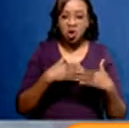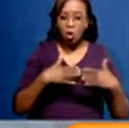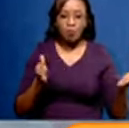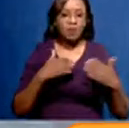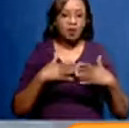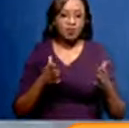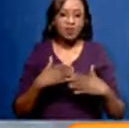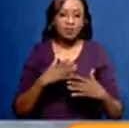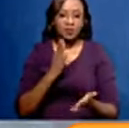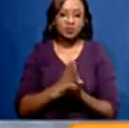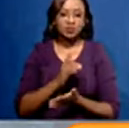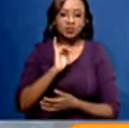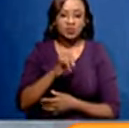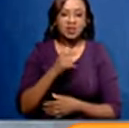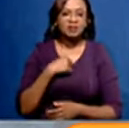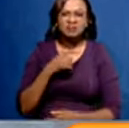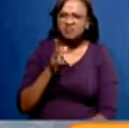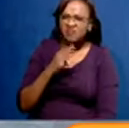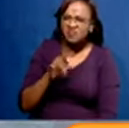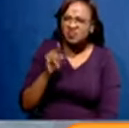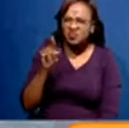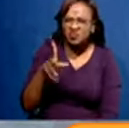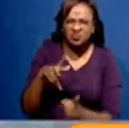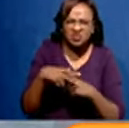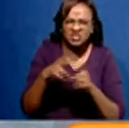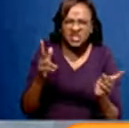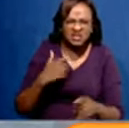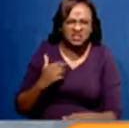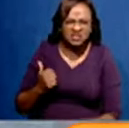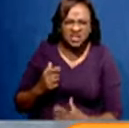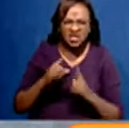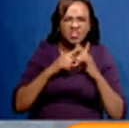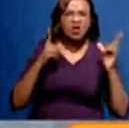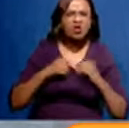conversation. When did you start becoming the host of JK Live?